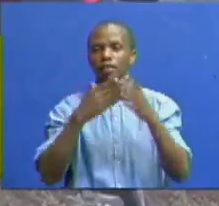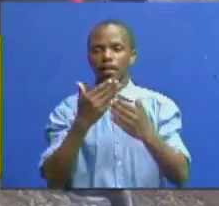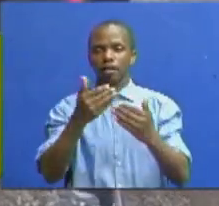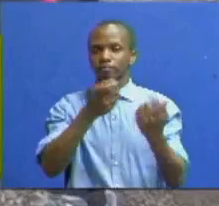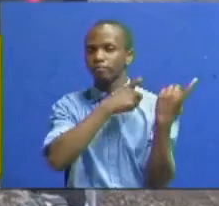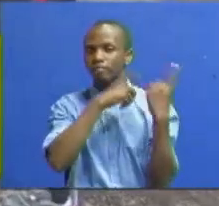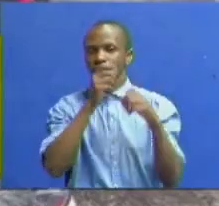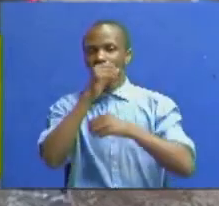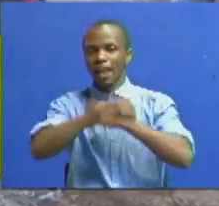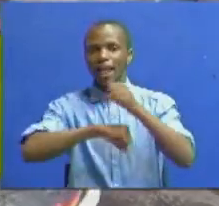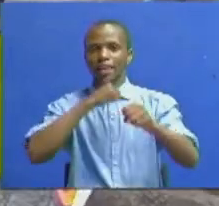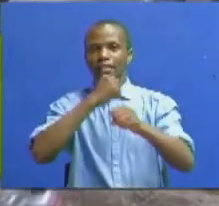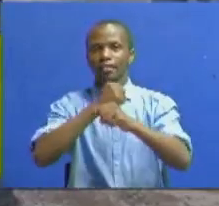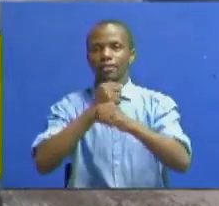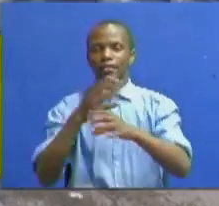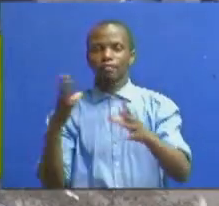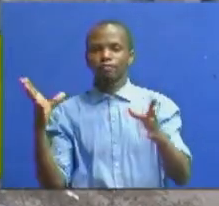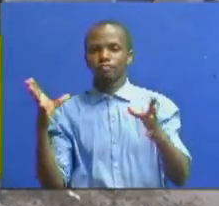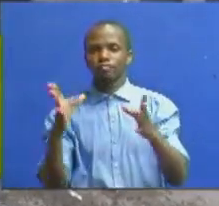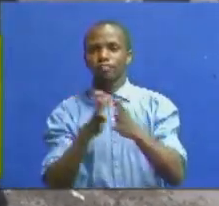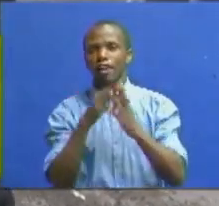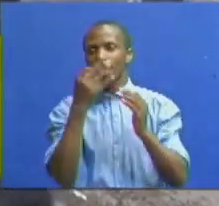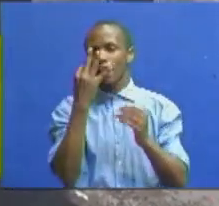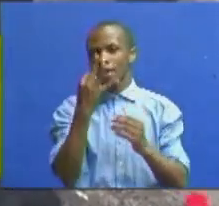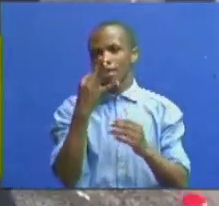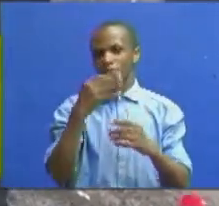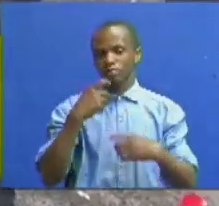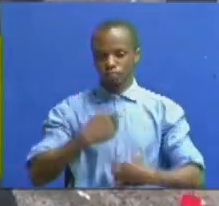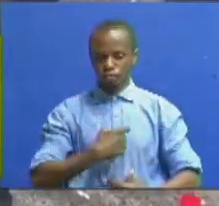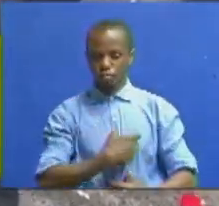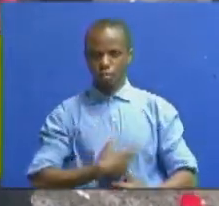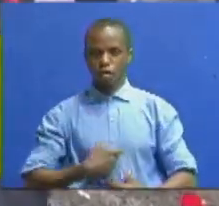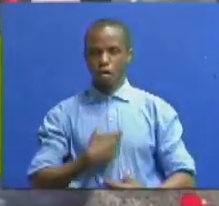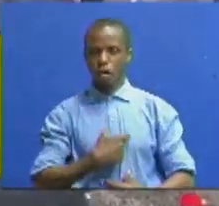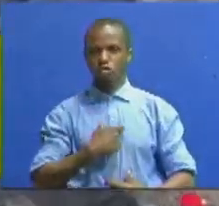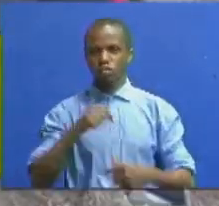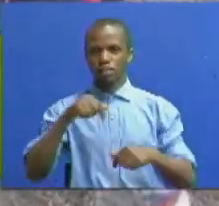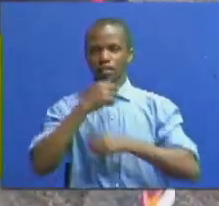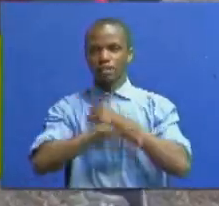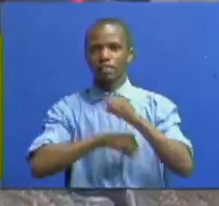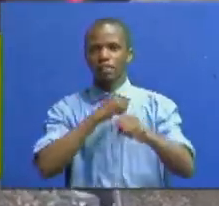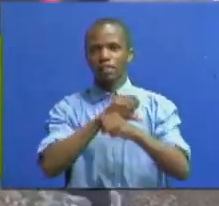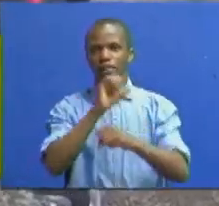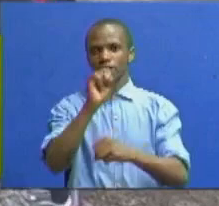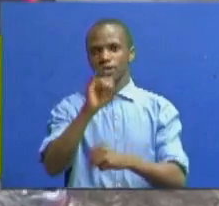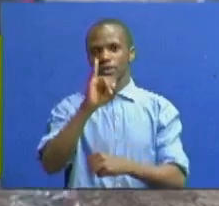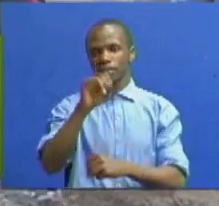they managed to take home bronze compared to this year's when they took home silver.